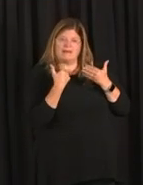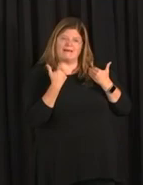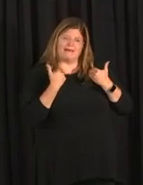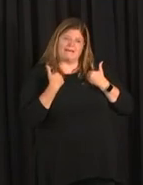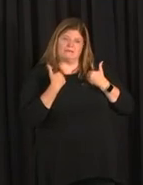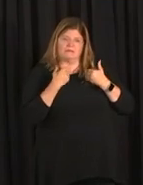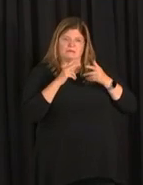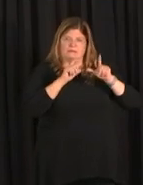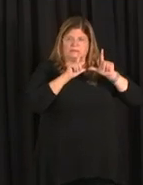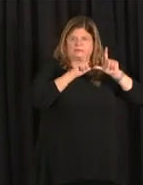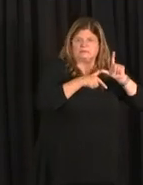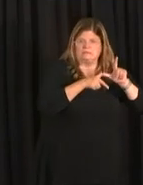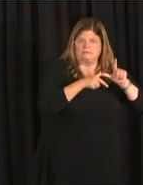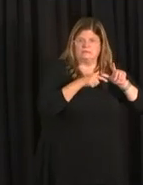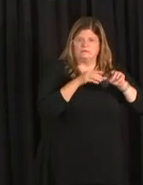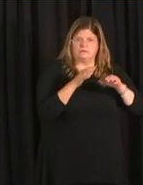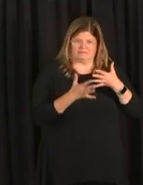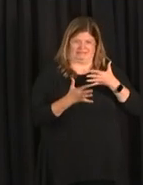expiration dates.